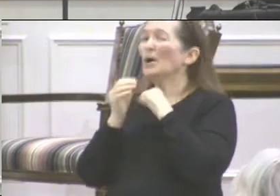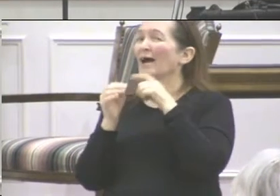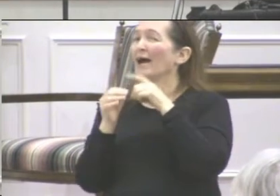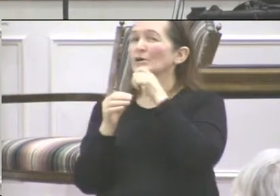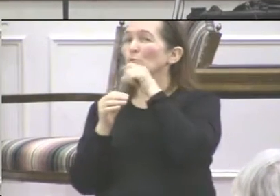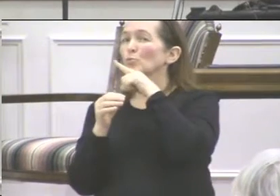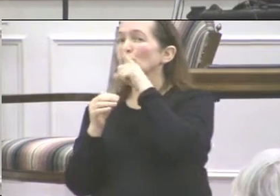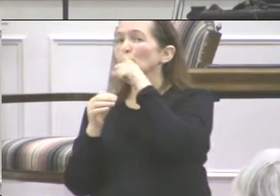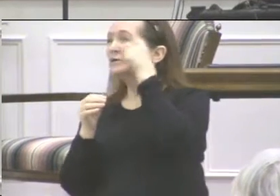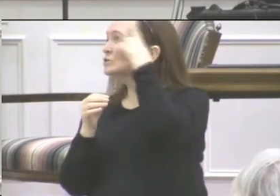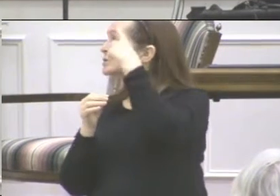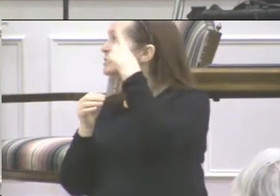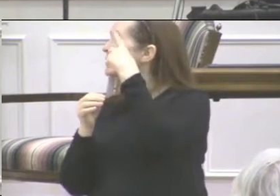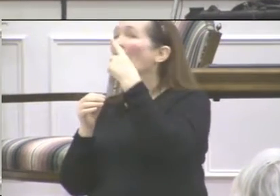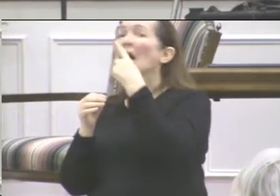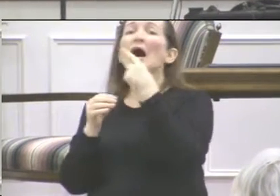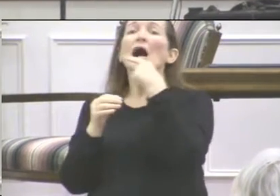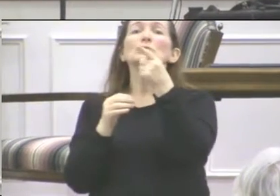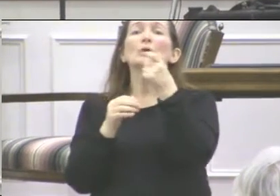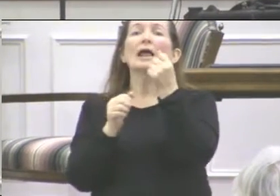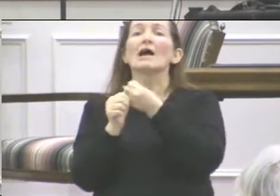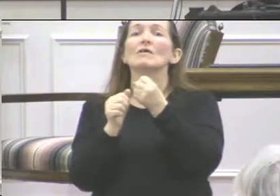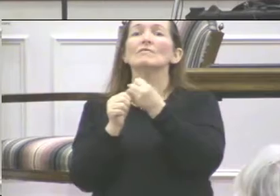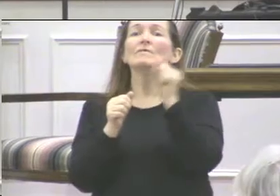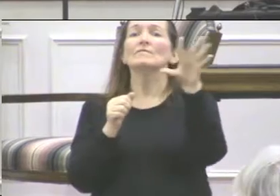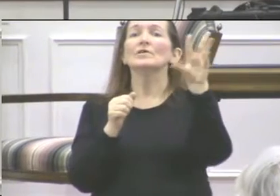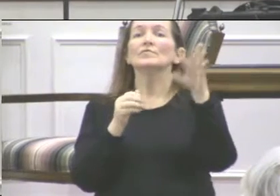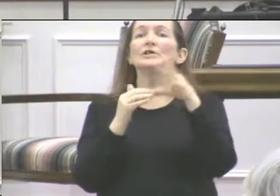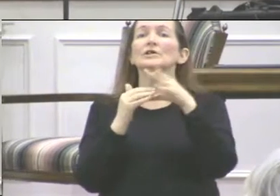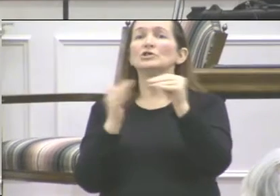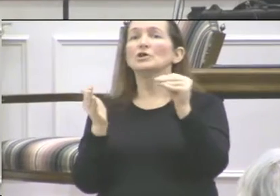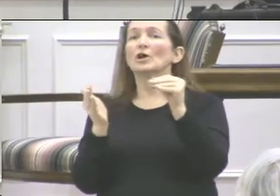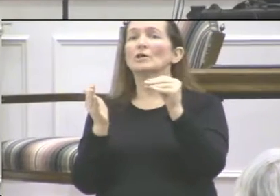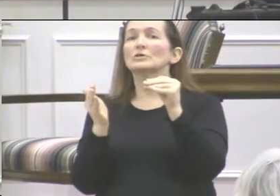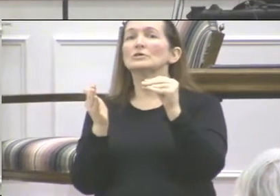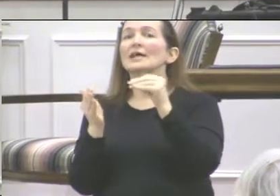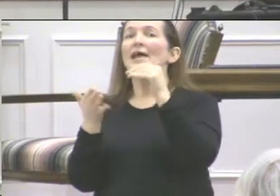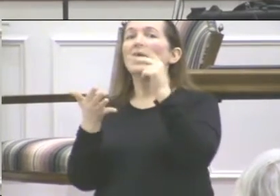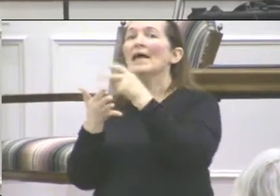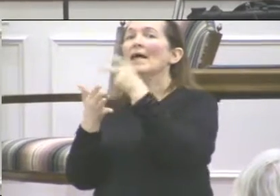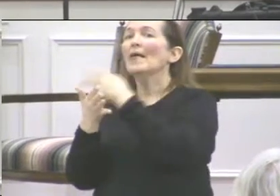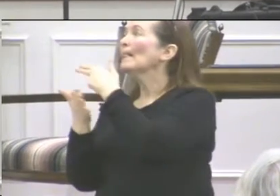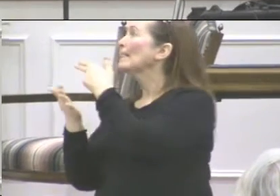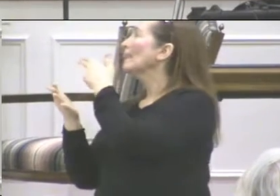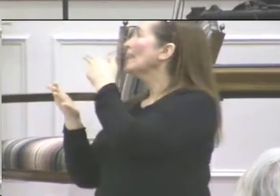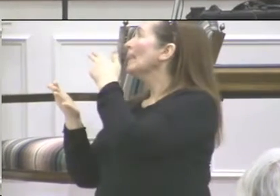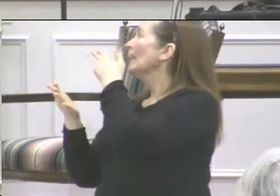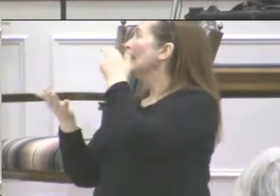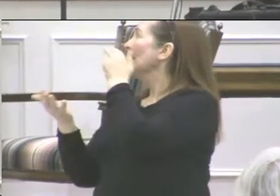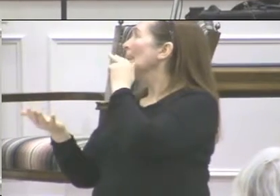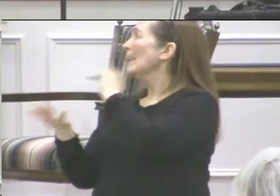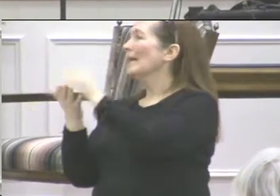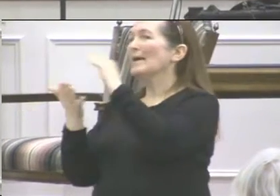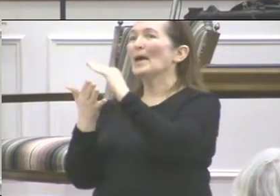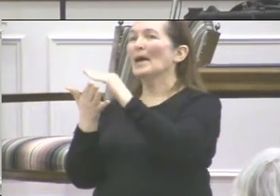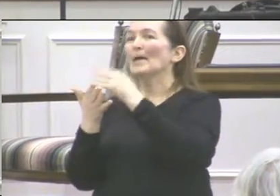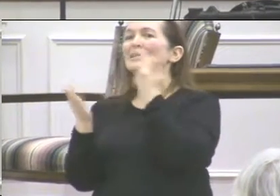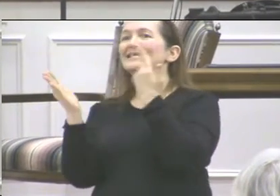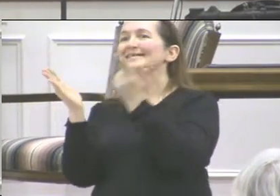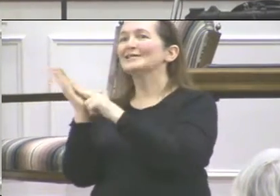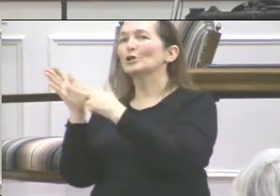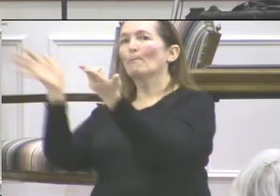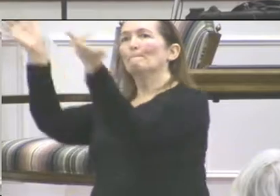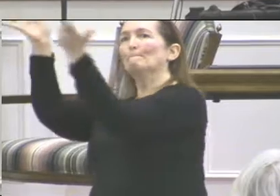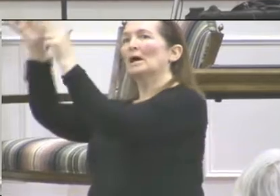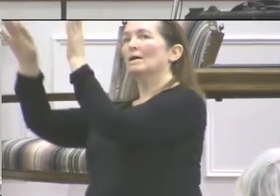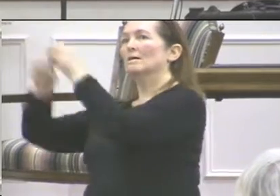don't really understand, but I was told every $50 given to Annie Armstrong Easter offering, a lamb sticker will be added to the balloon. I just need to